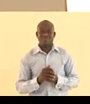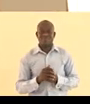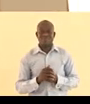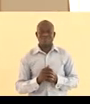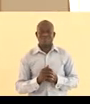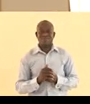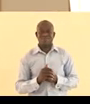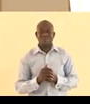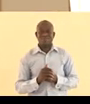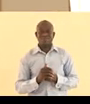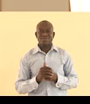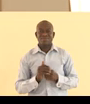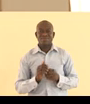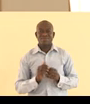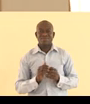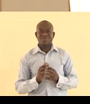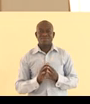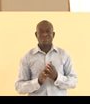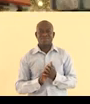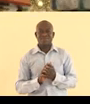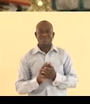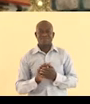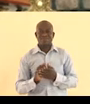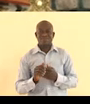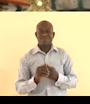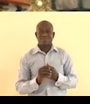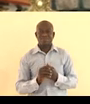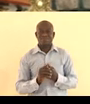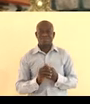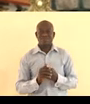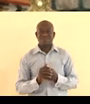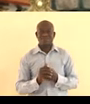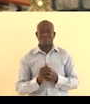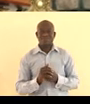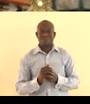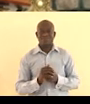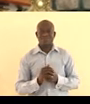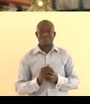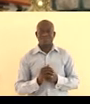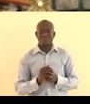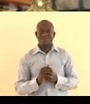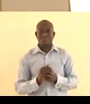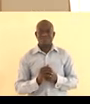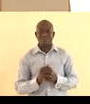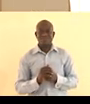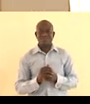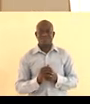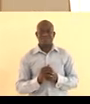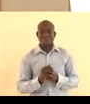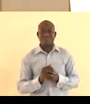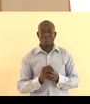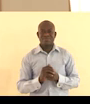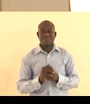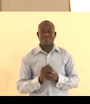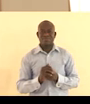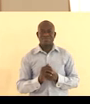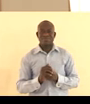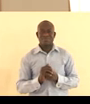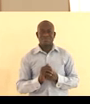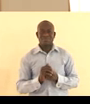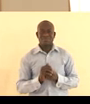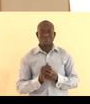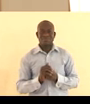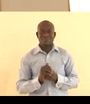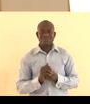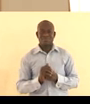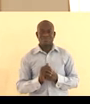to do, and he's fulfilled his role. So really what becomes of his own life now? His life is hidden in Christ. His life is hidden in